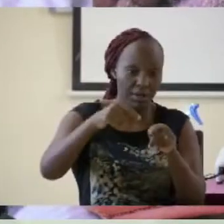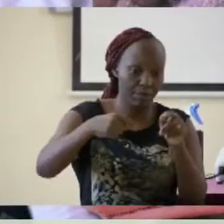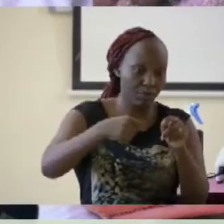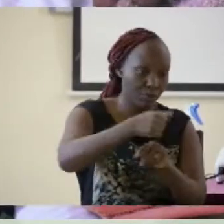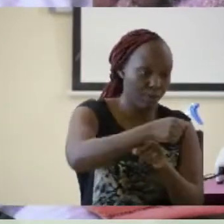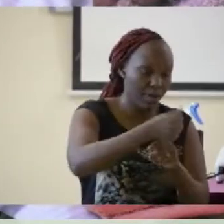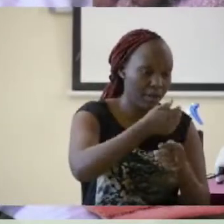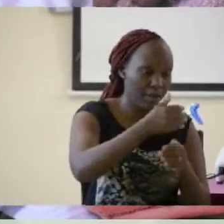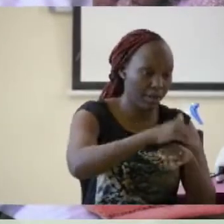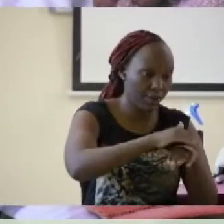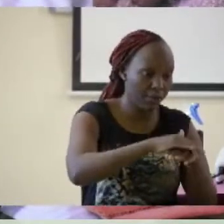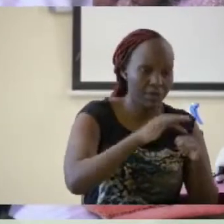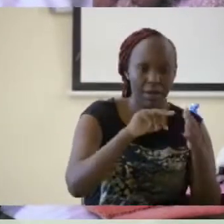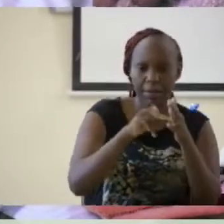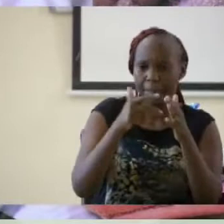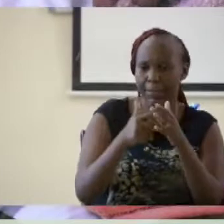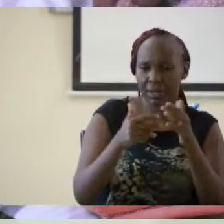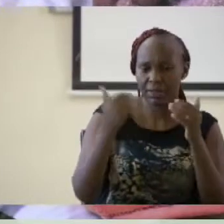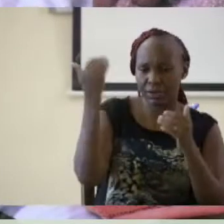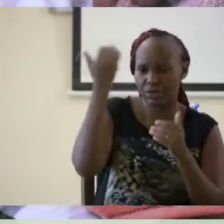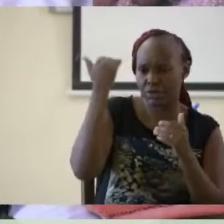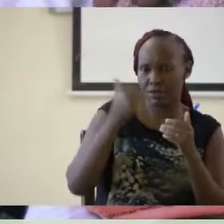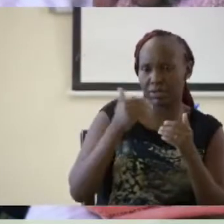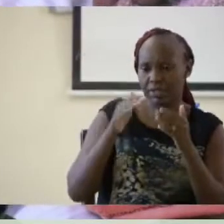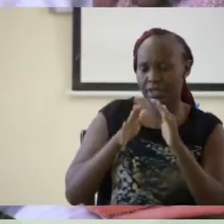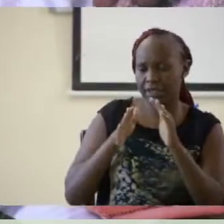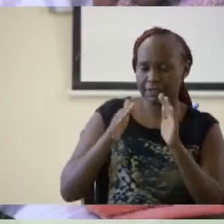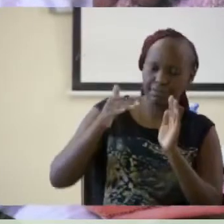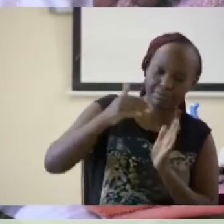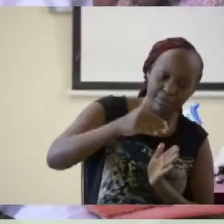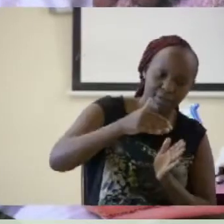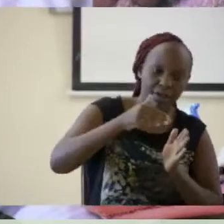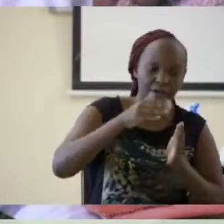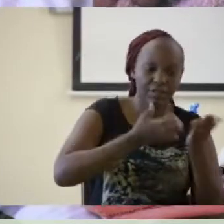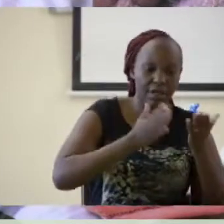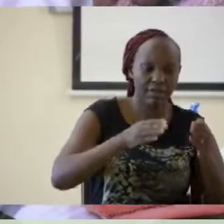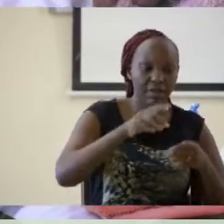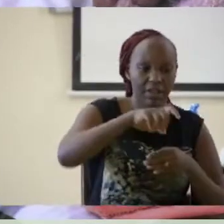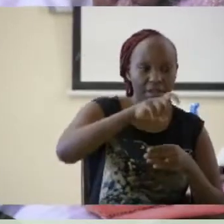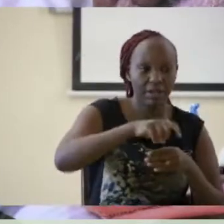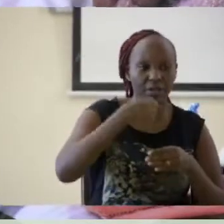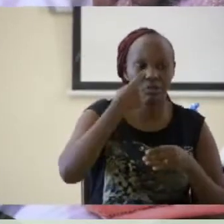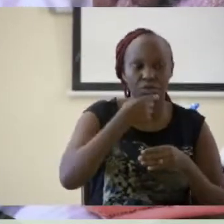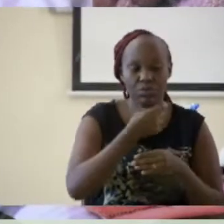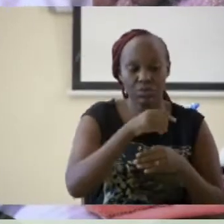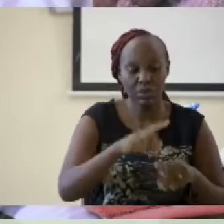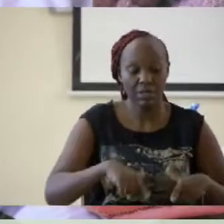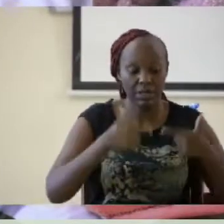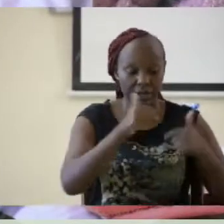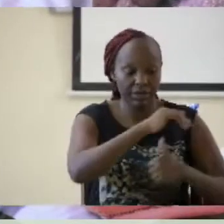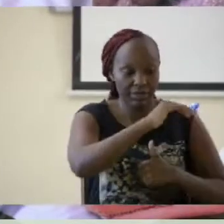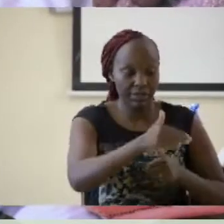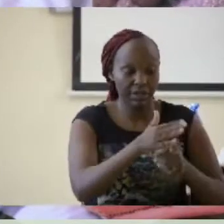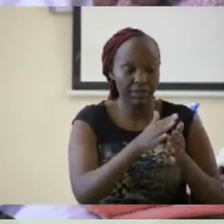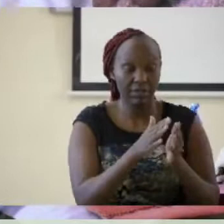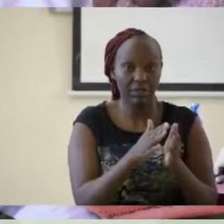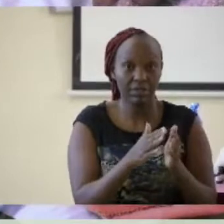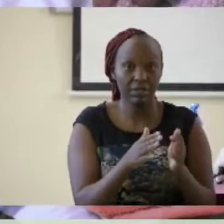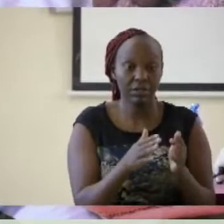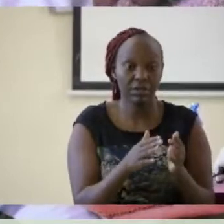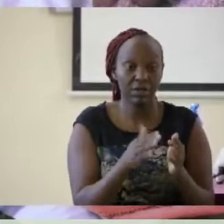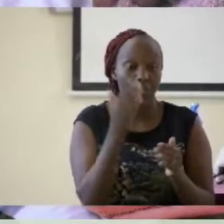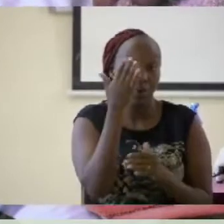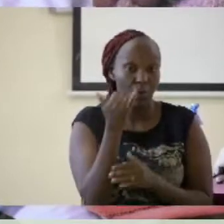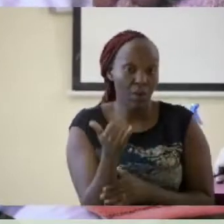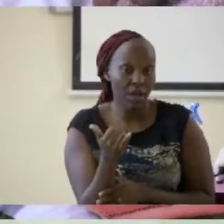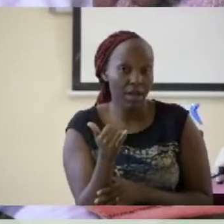is tilted or tailored towards serving the needs of the people in the cities and the towns